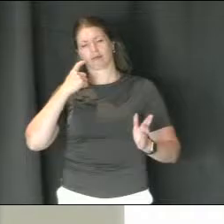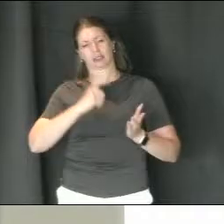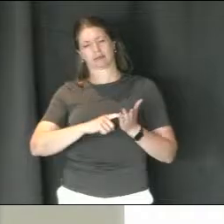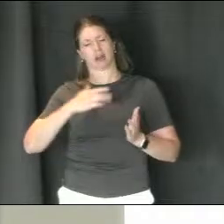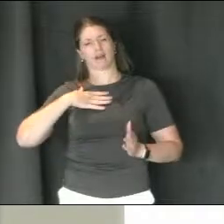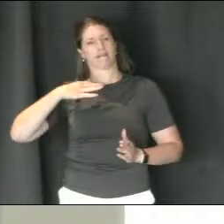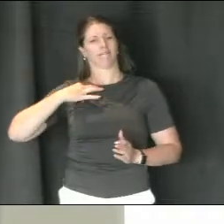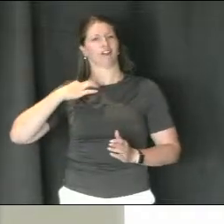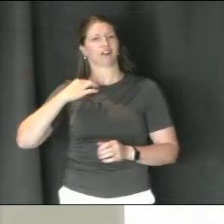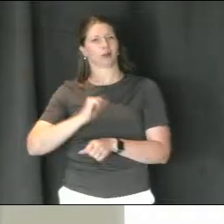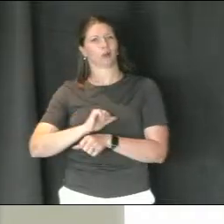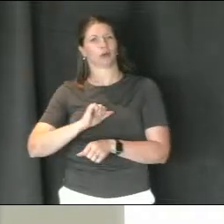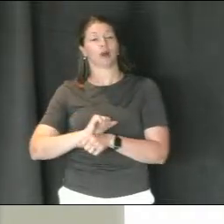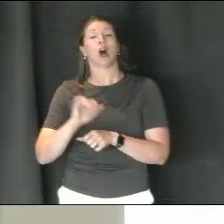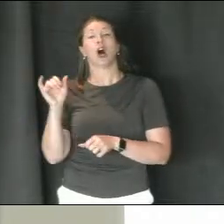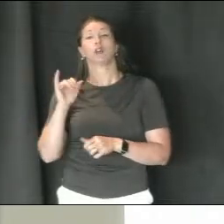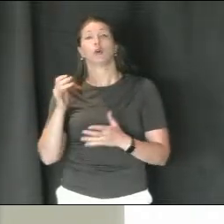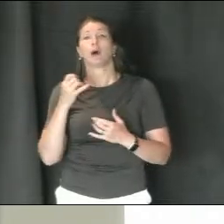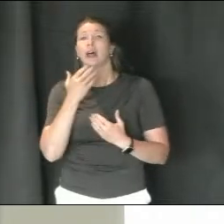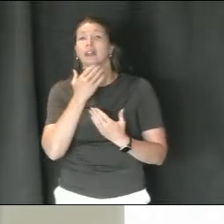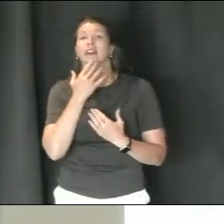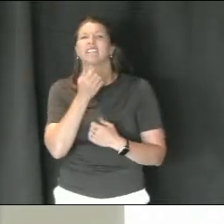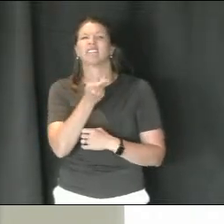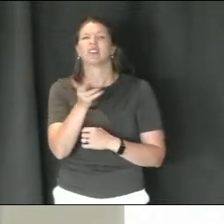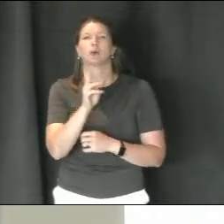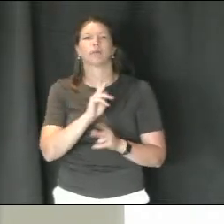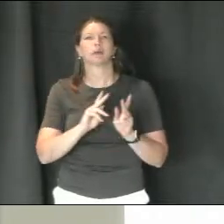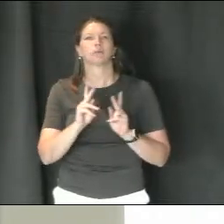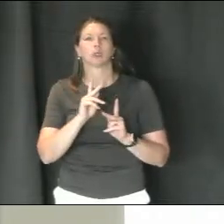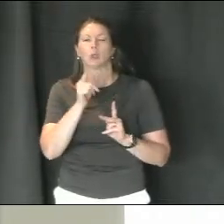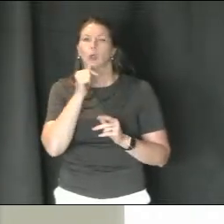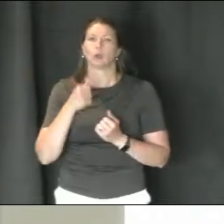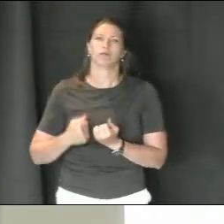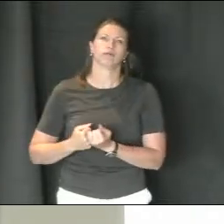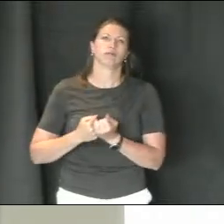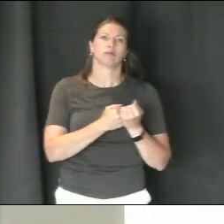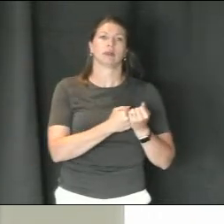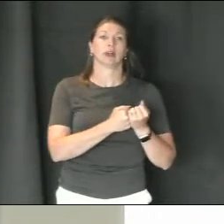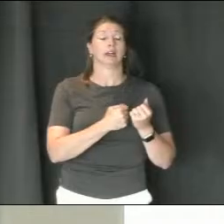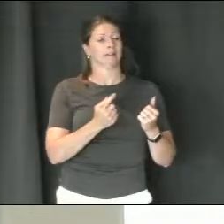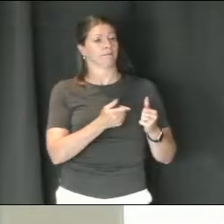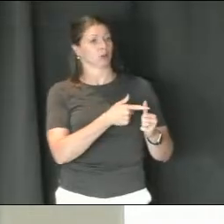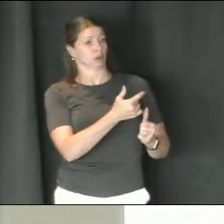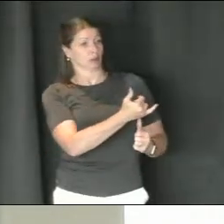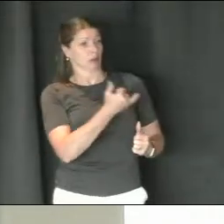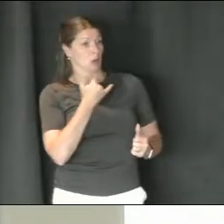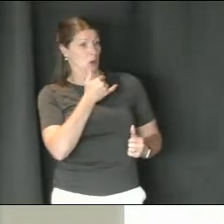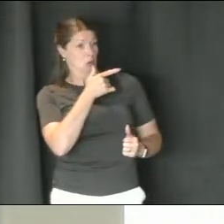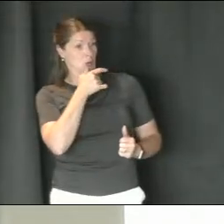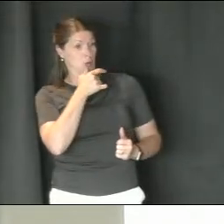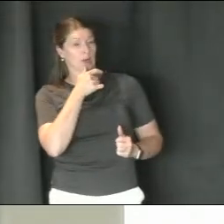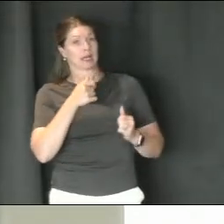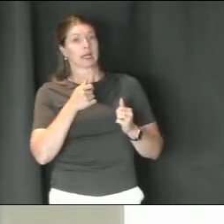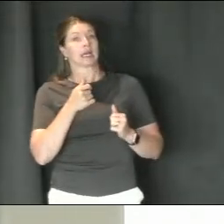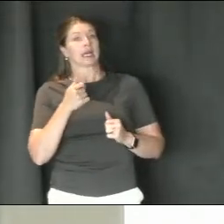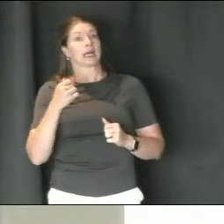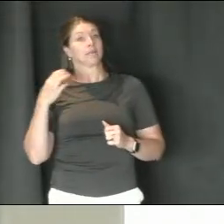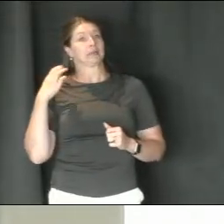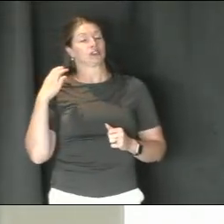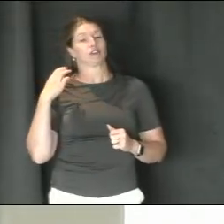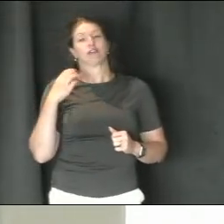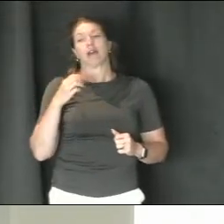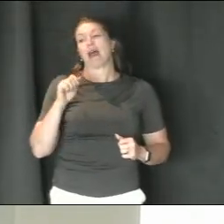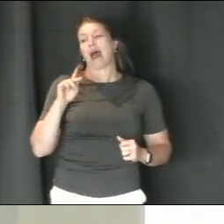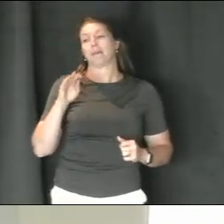And I want to thank a few people. The first call I had was from Minister Abbott, John Abbott, telling me the good news, and